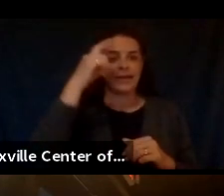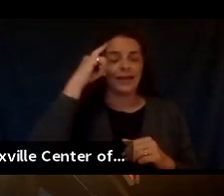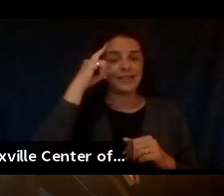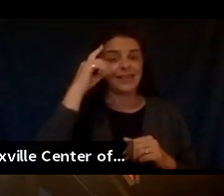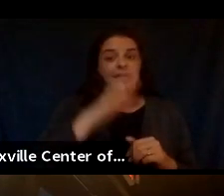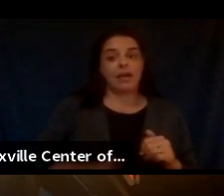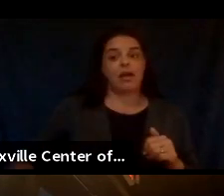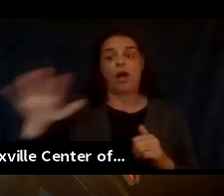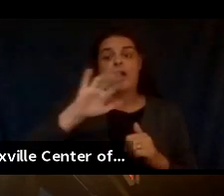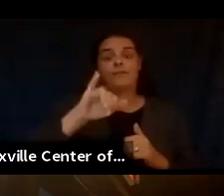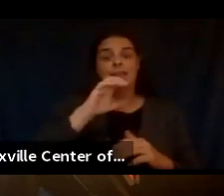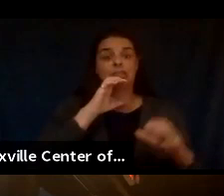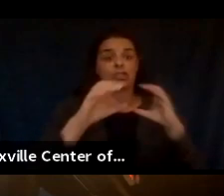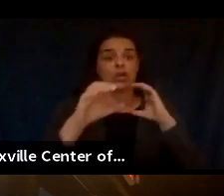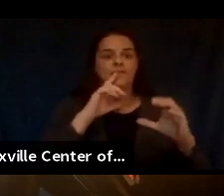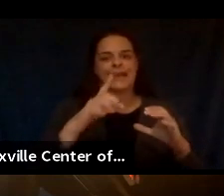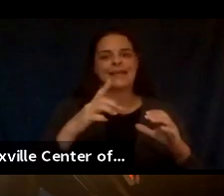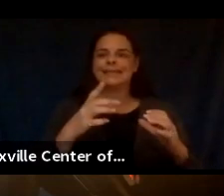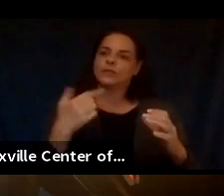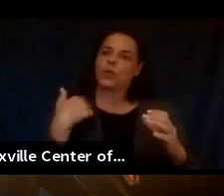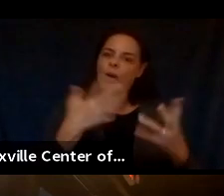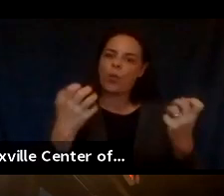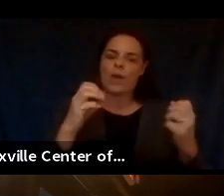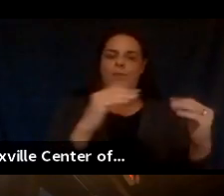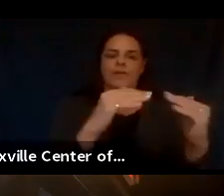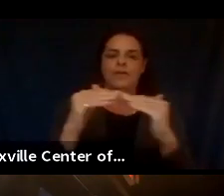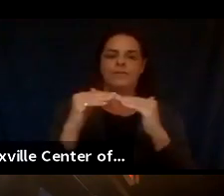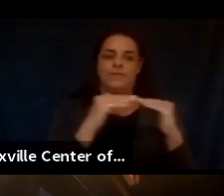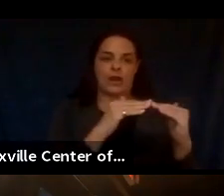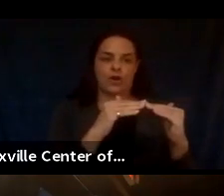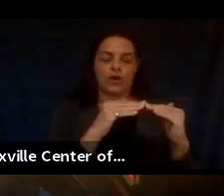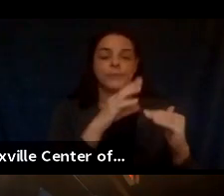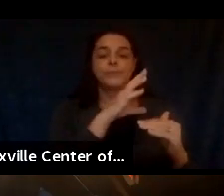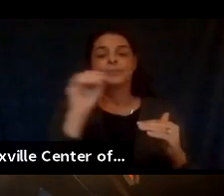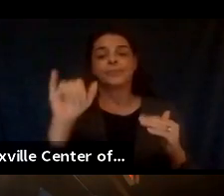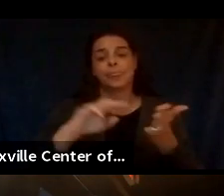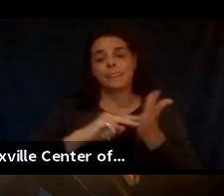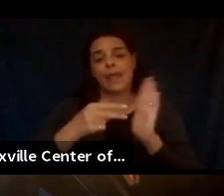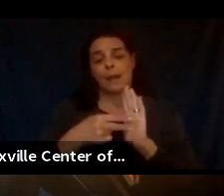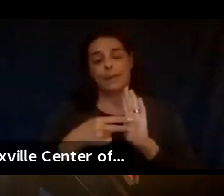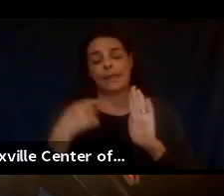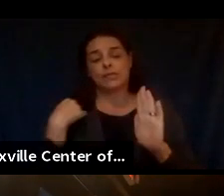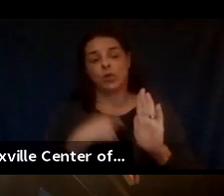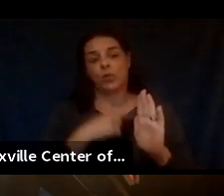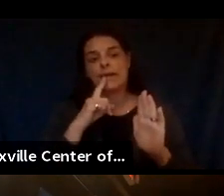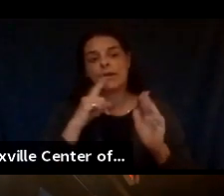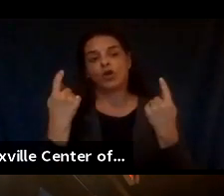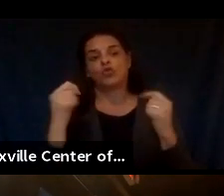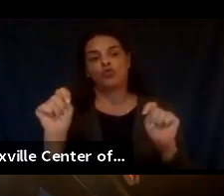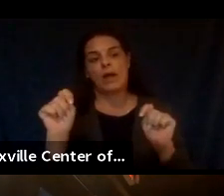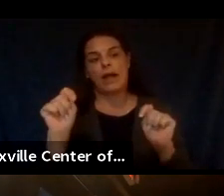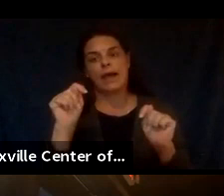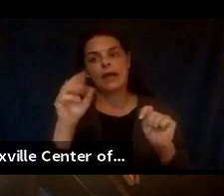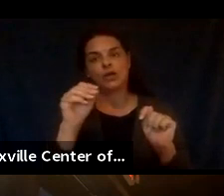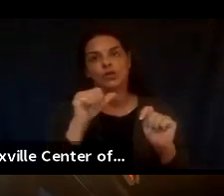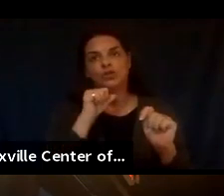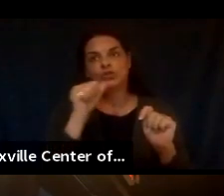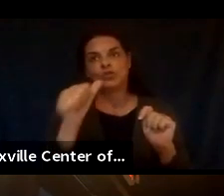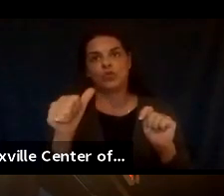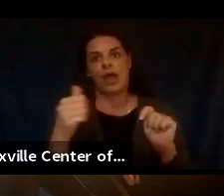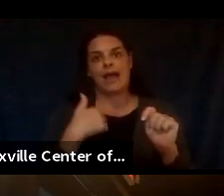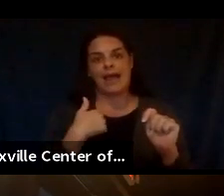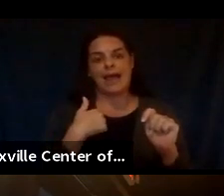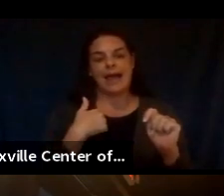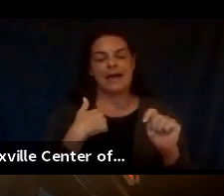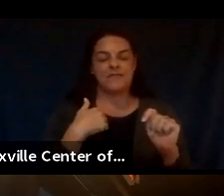entire conversation is the desire to be fair. And meaning that we are trying to not have an